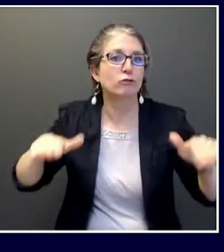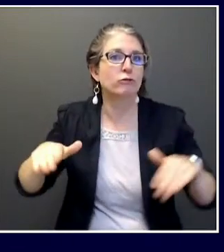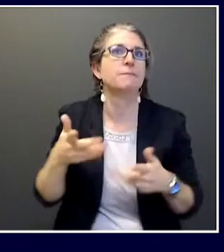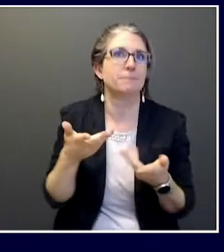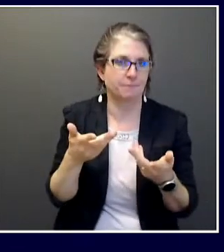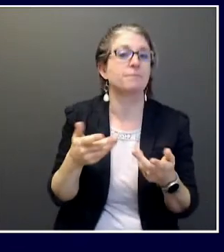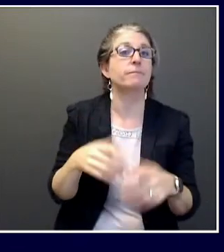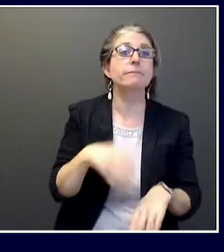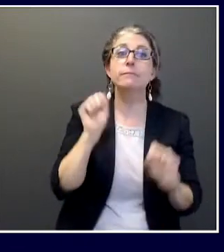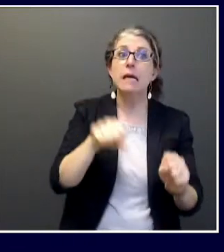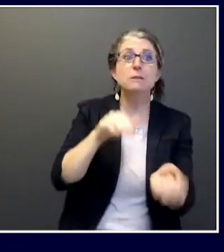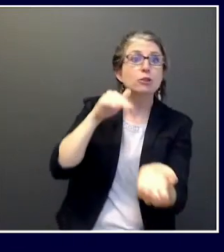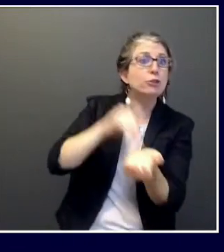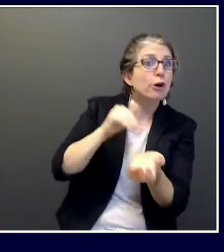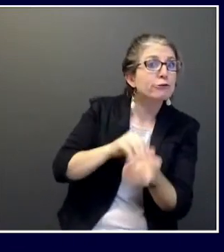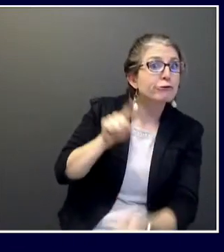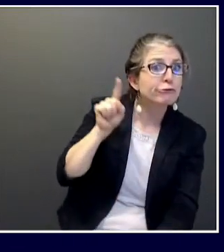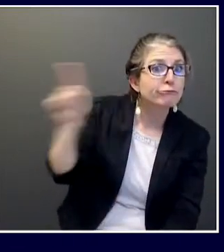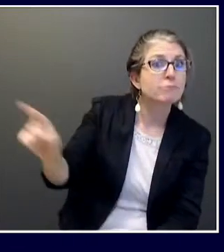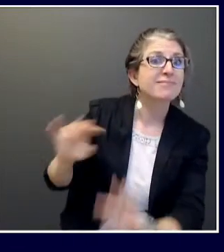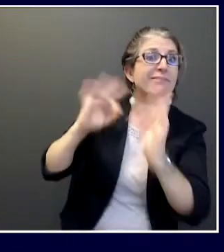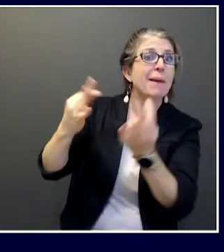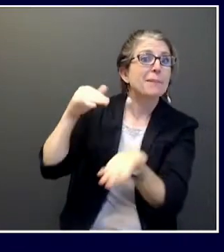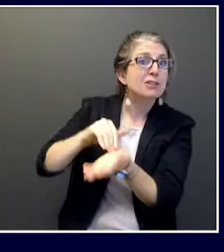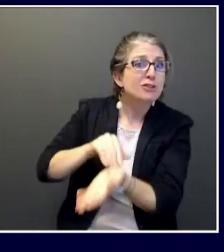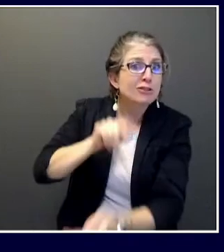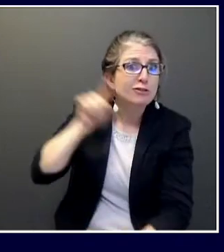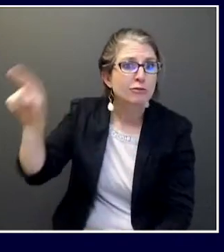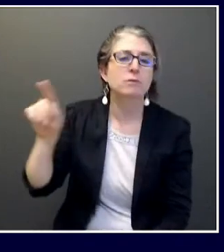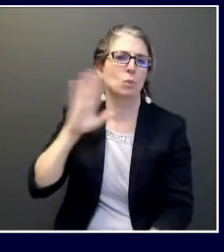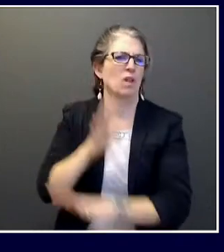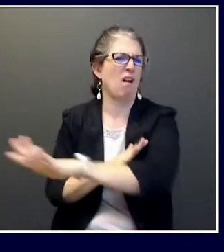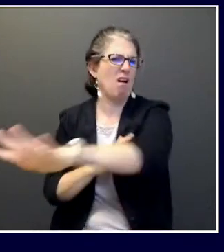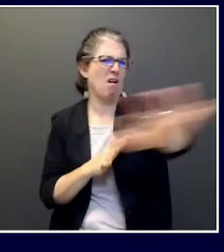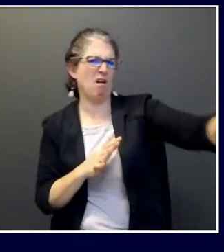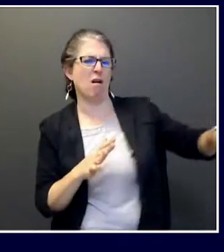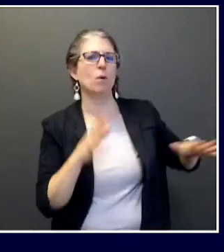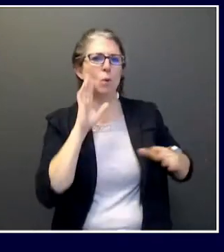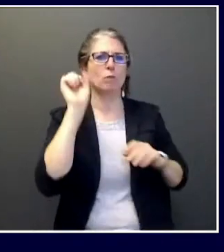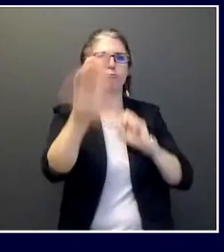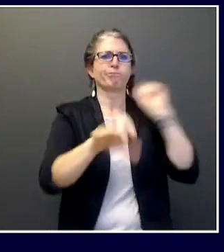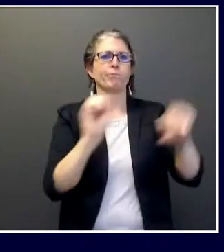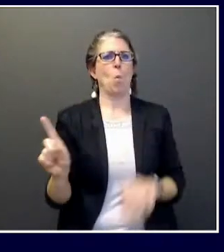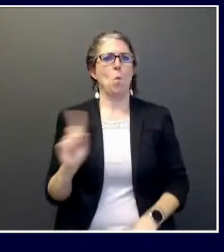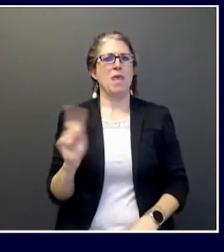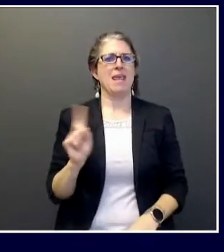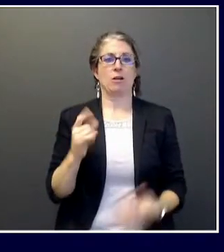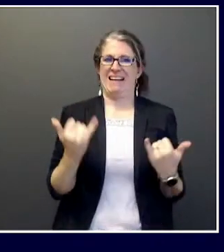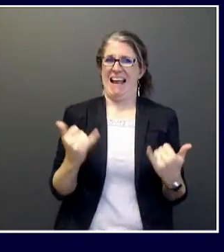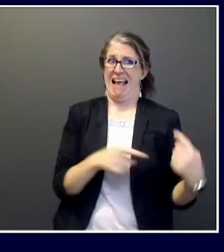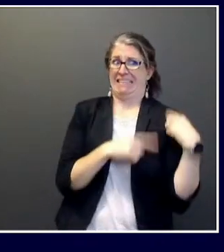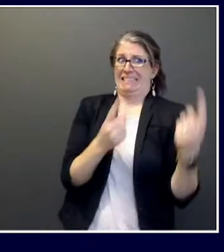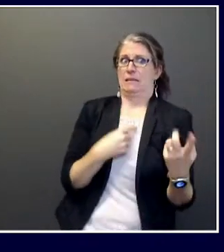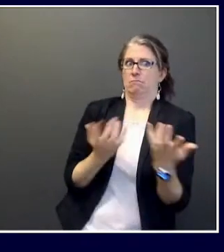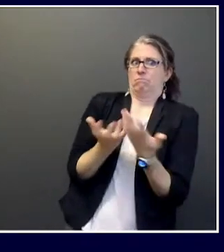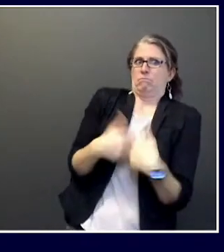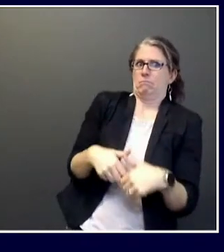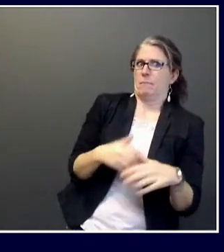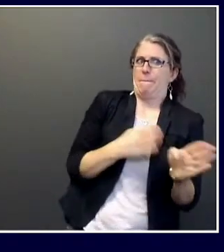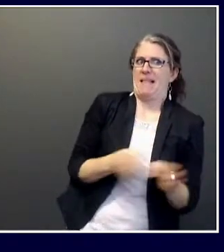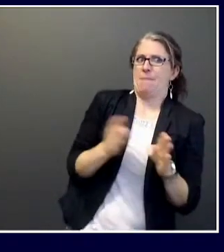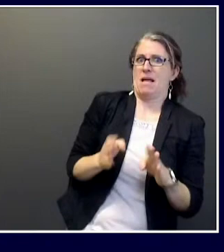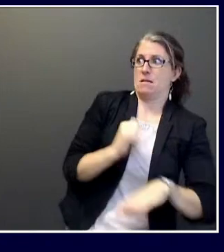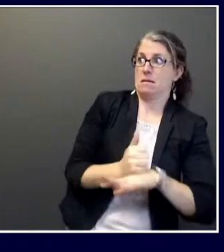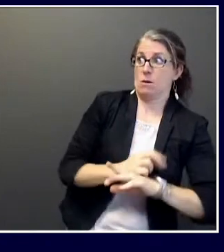We're working with them to make the vaccine as widely available as possible. To say nothing of other clinics that might be set up.